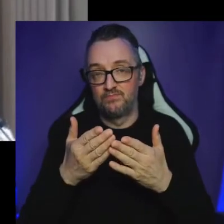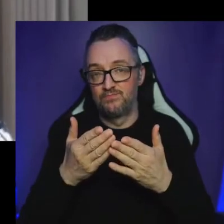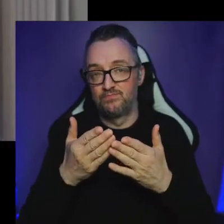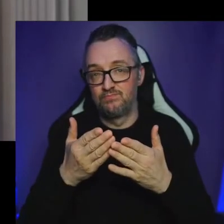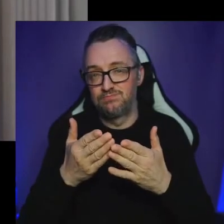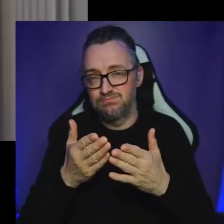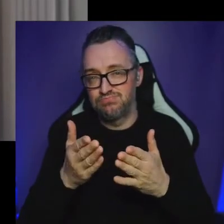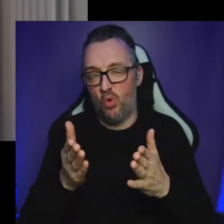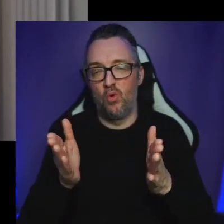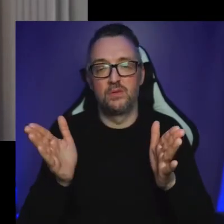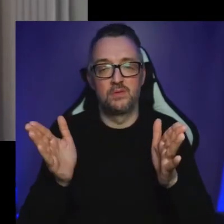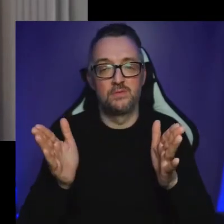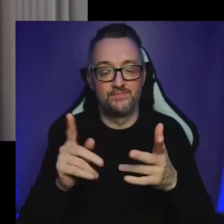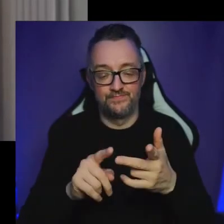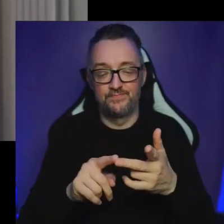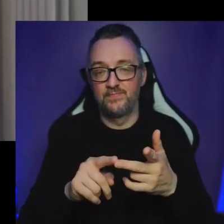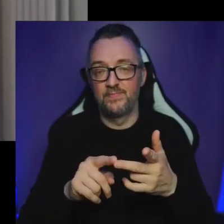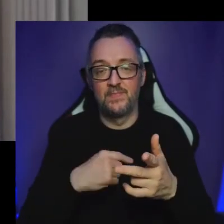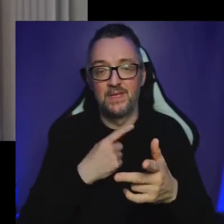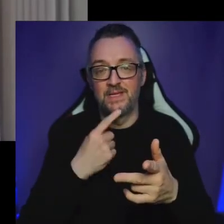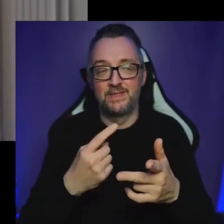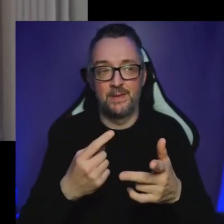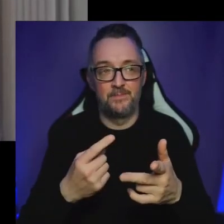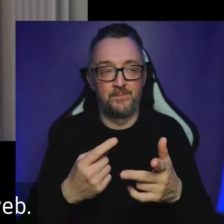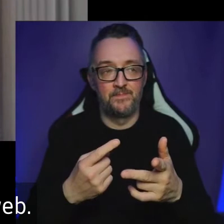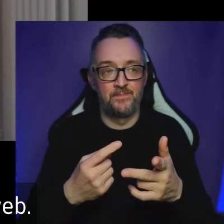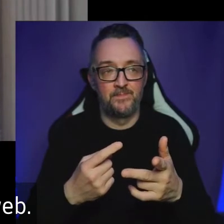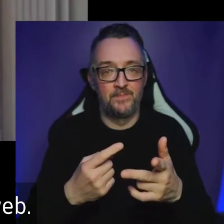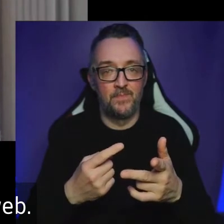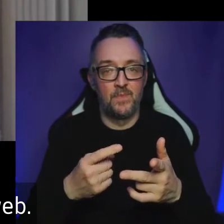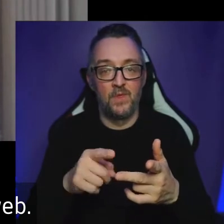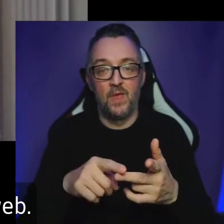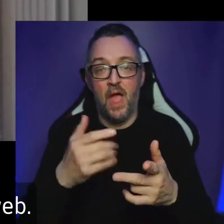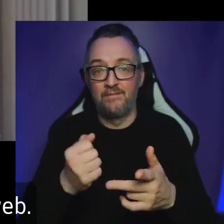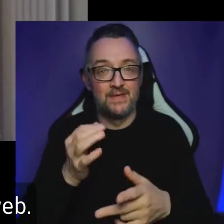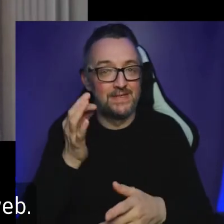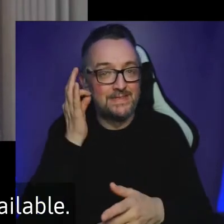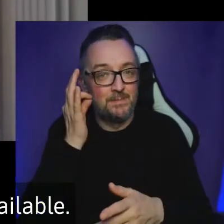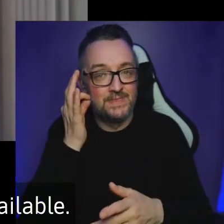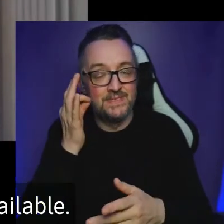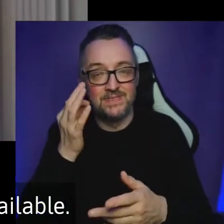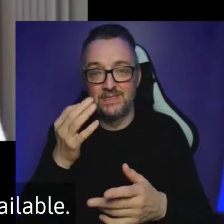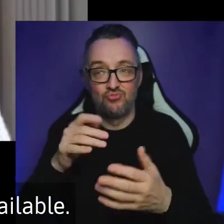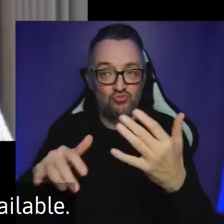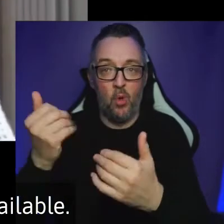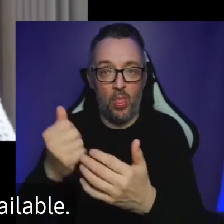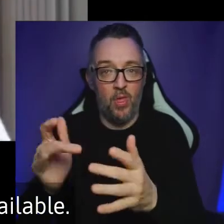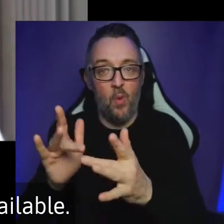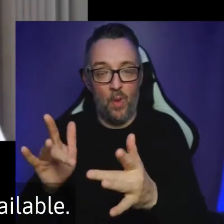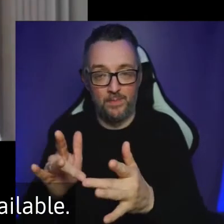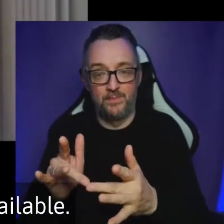tip, in as much as I'm suggesting go and find the hints and tips that are already available on the web.